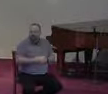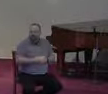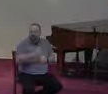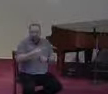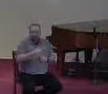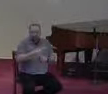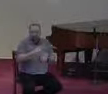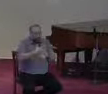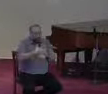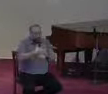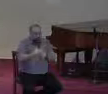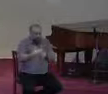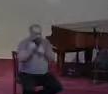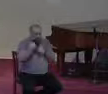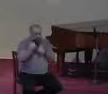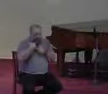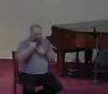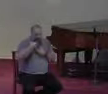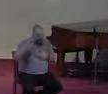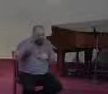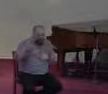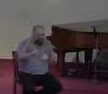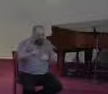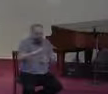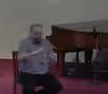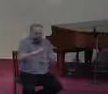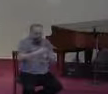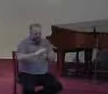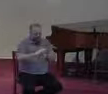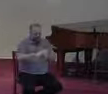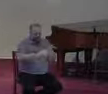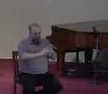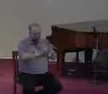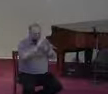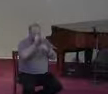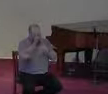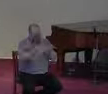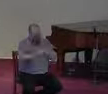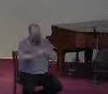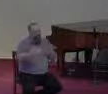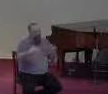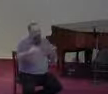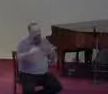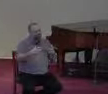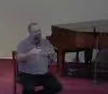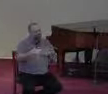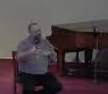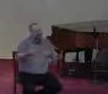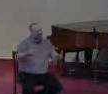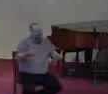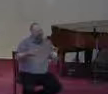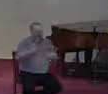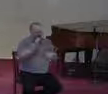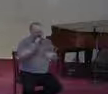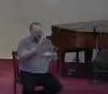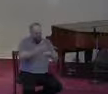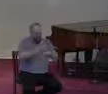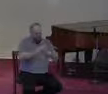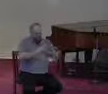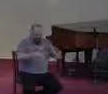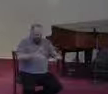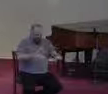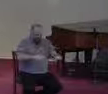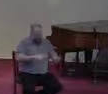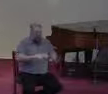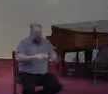Will you share the responsibility of your church by praying for its growth, by inviting the unchurched to attend, and